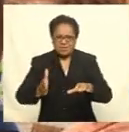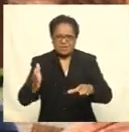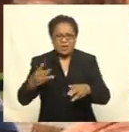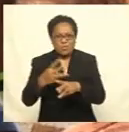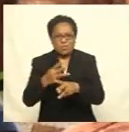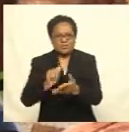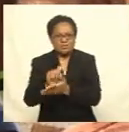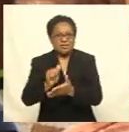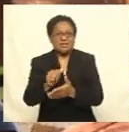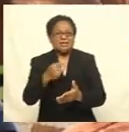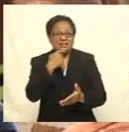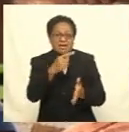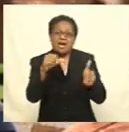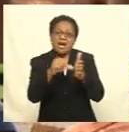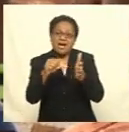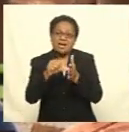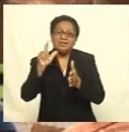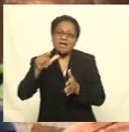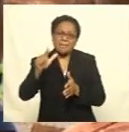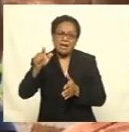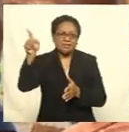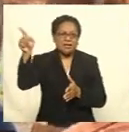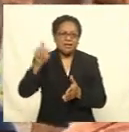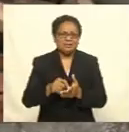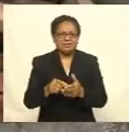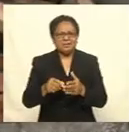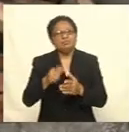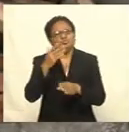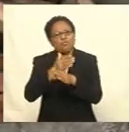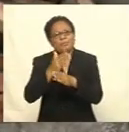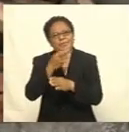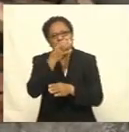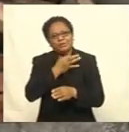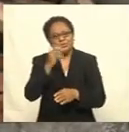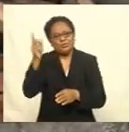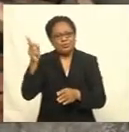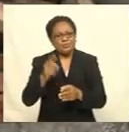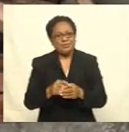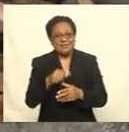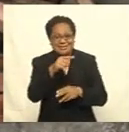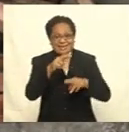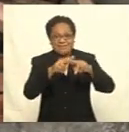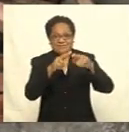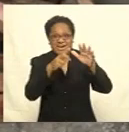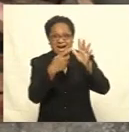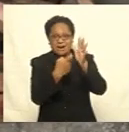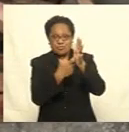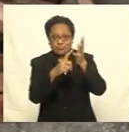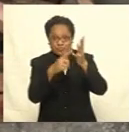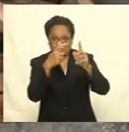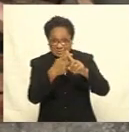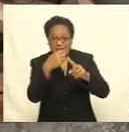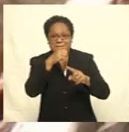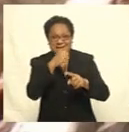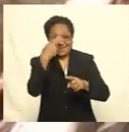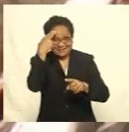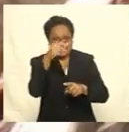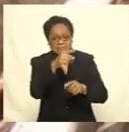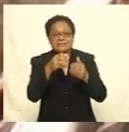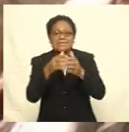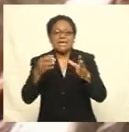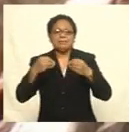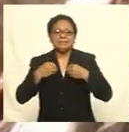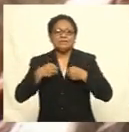in Lambasa, you can't find any job. Farooq started his firewood business in 2016. 2